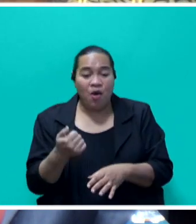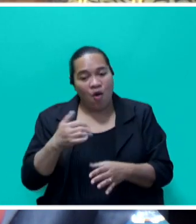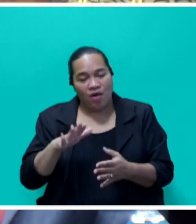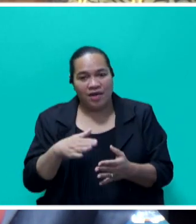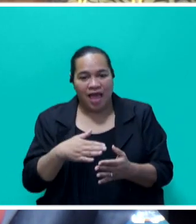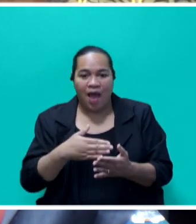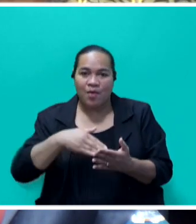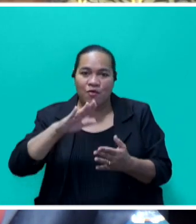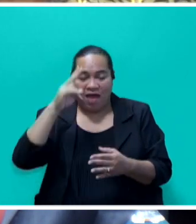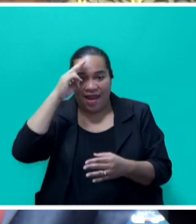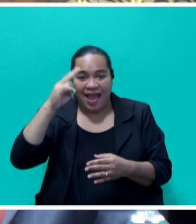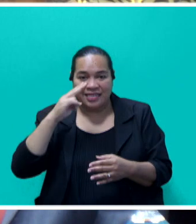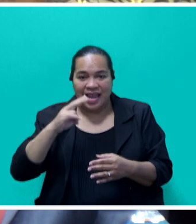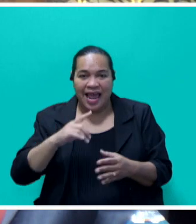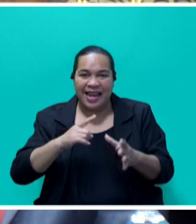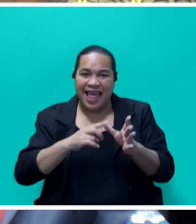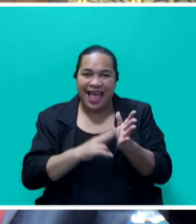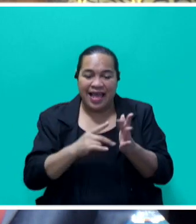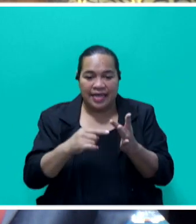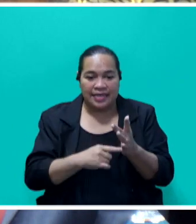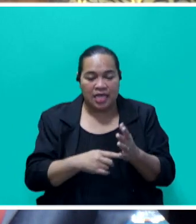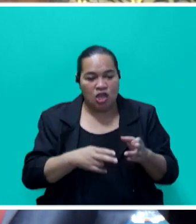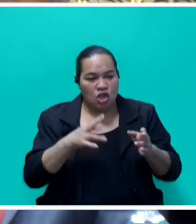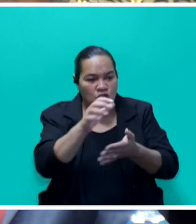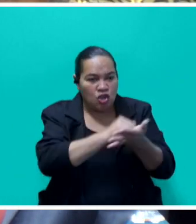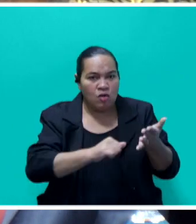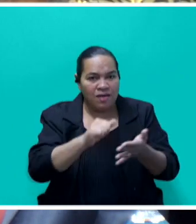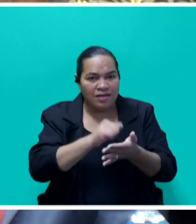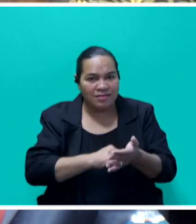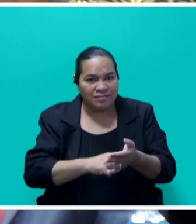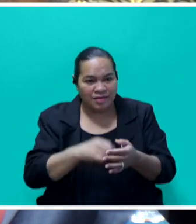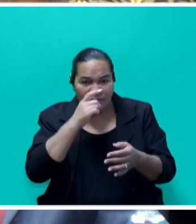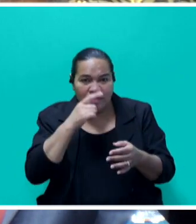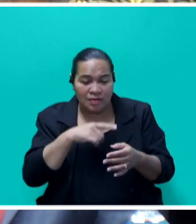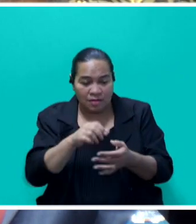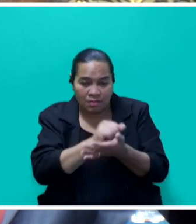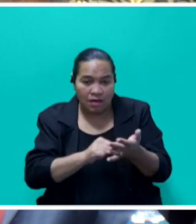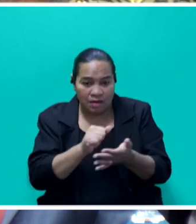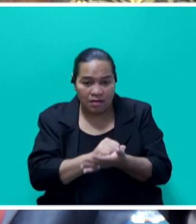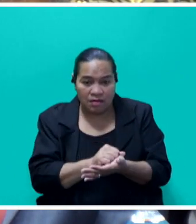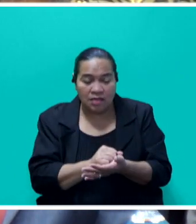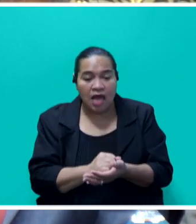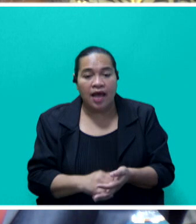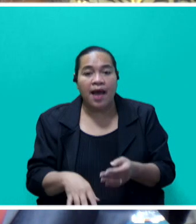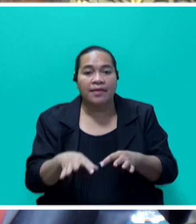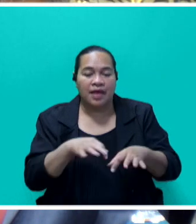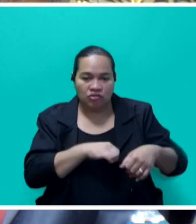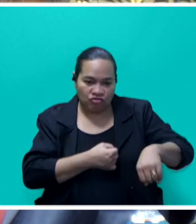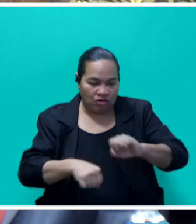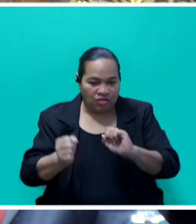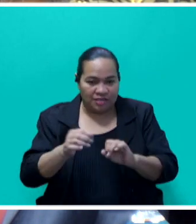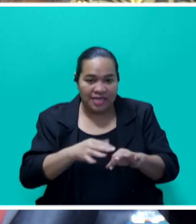a national anti-human trafficking strategy and action plan as of the 16th